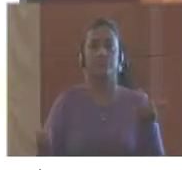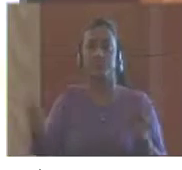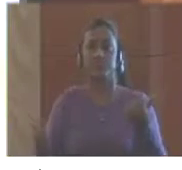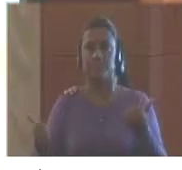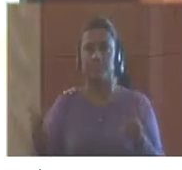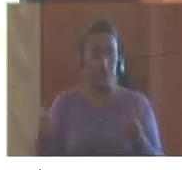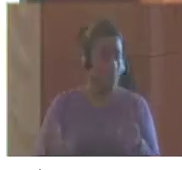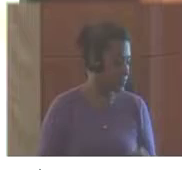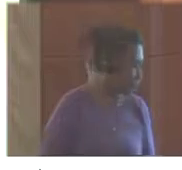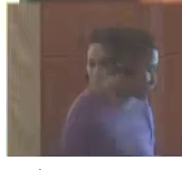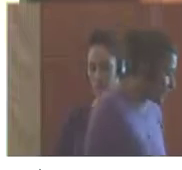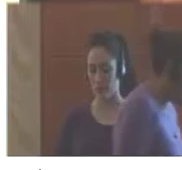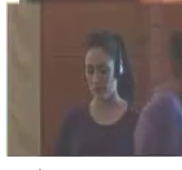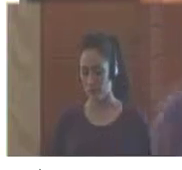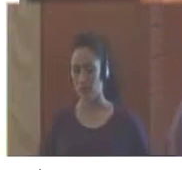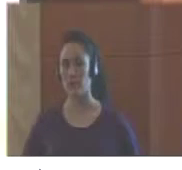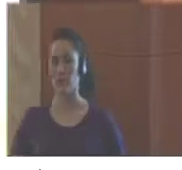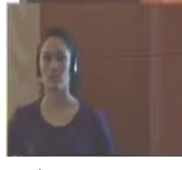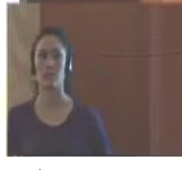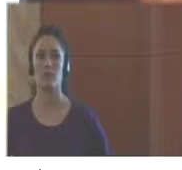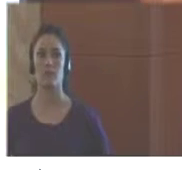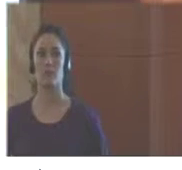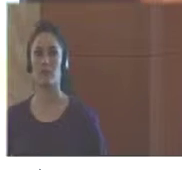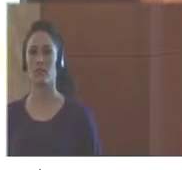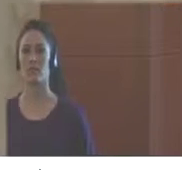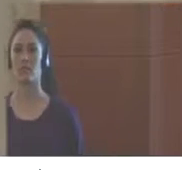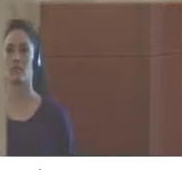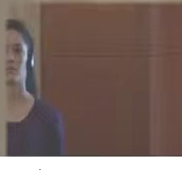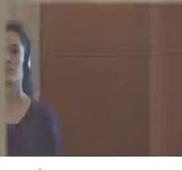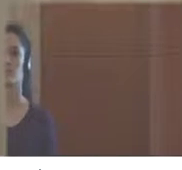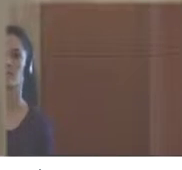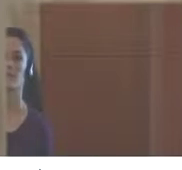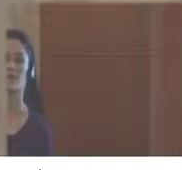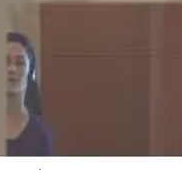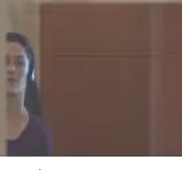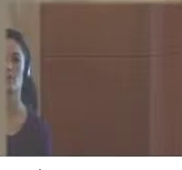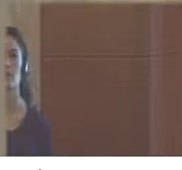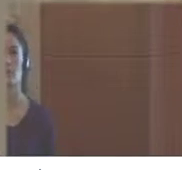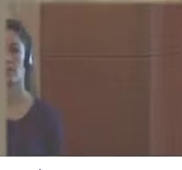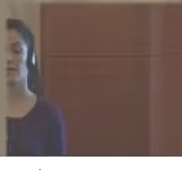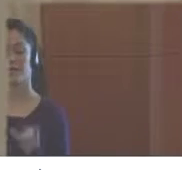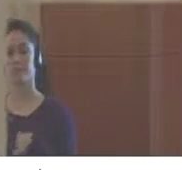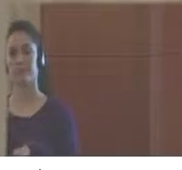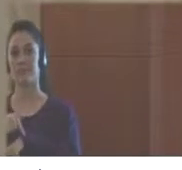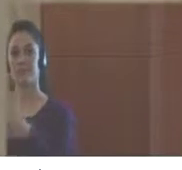if we improve it as compared to others. Thank you very much for your attention. And